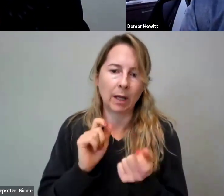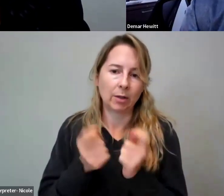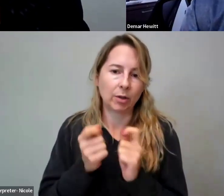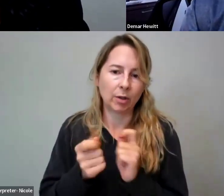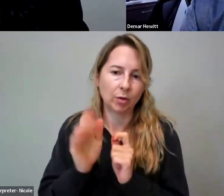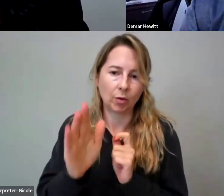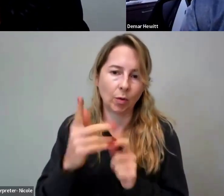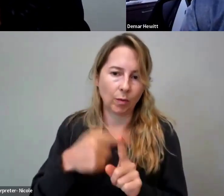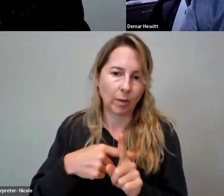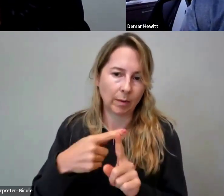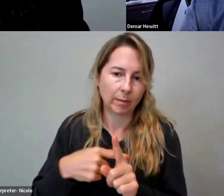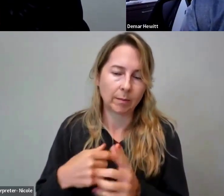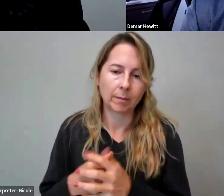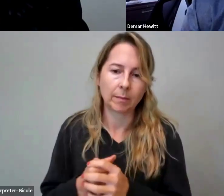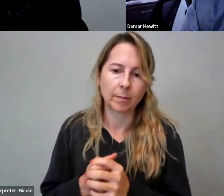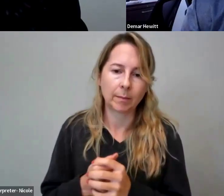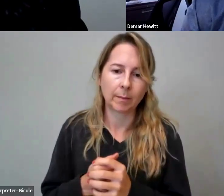rent